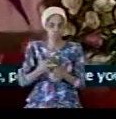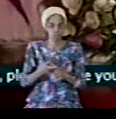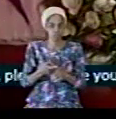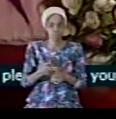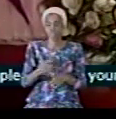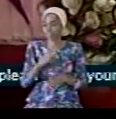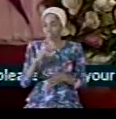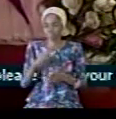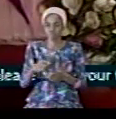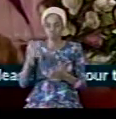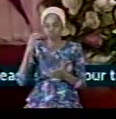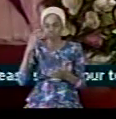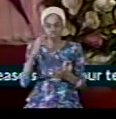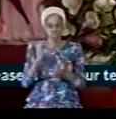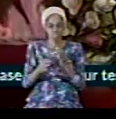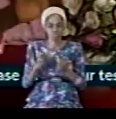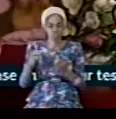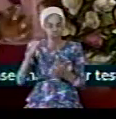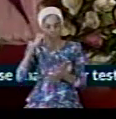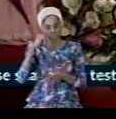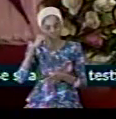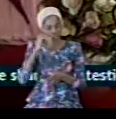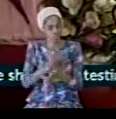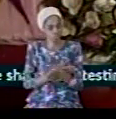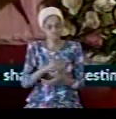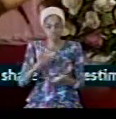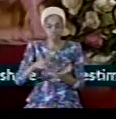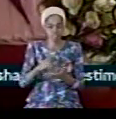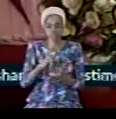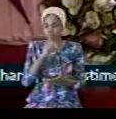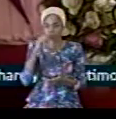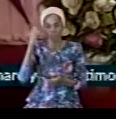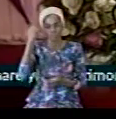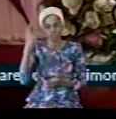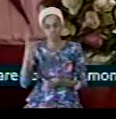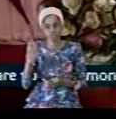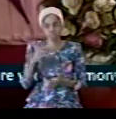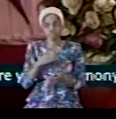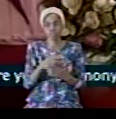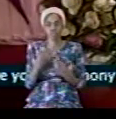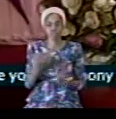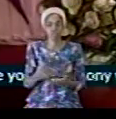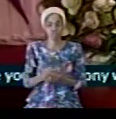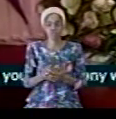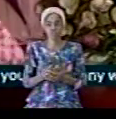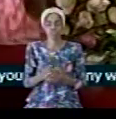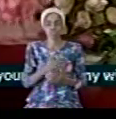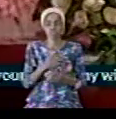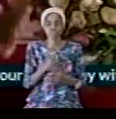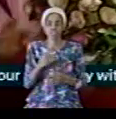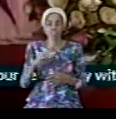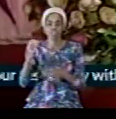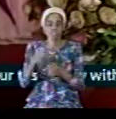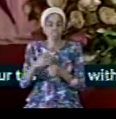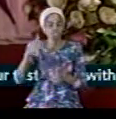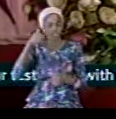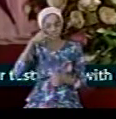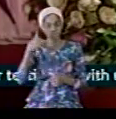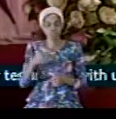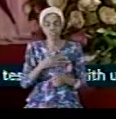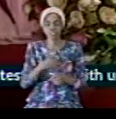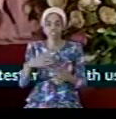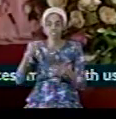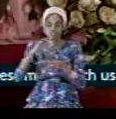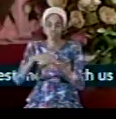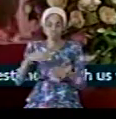understand. Her things remain like that. One day, me, I didn't know. One day, I just took my phone and said, let me call my daughter. When I called my daughter,